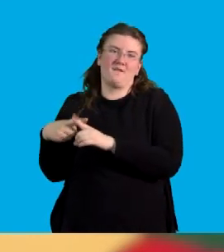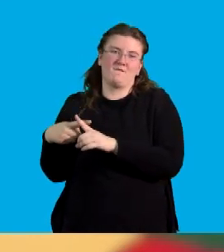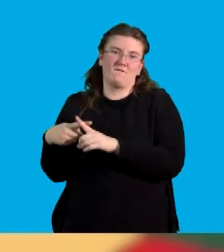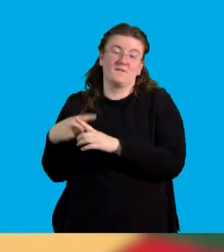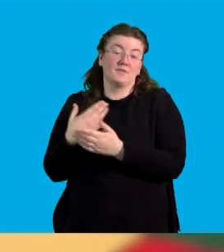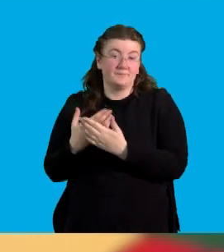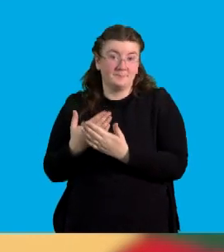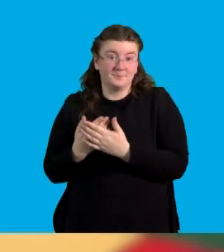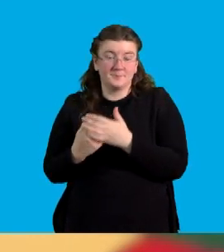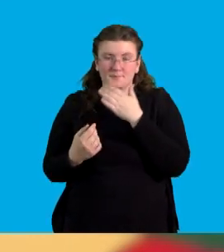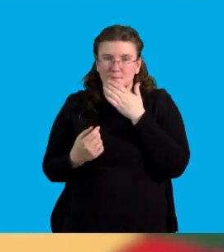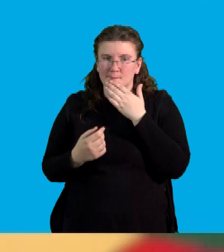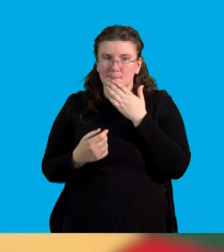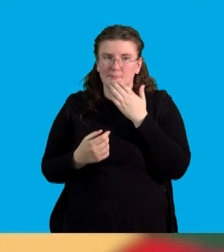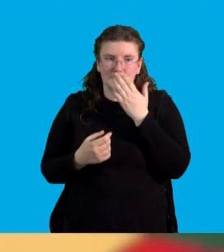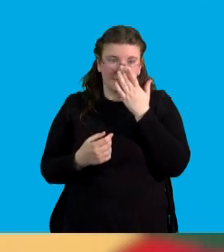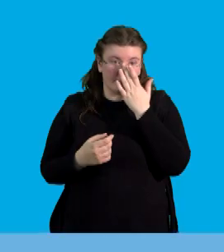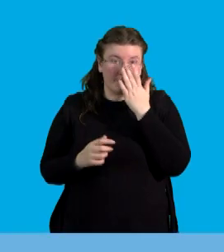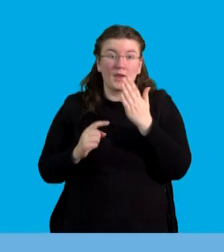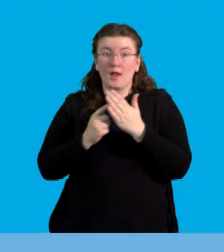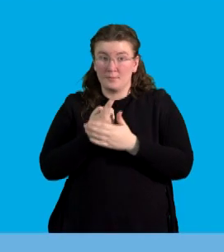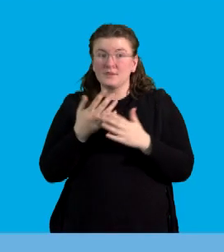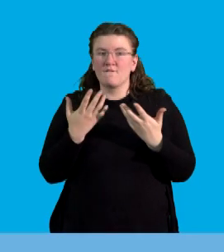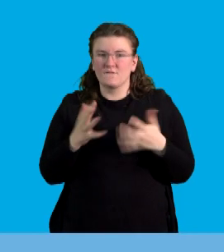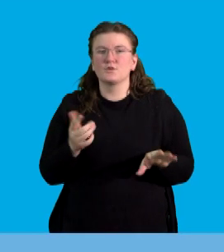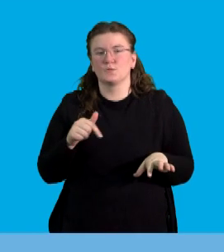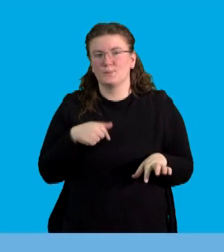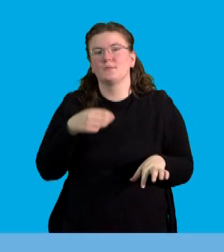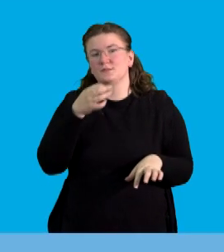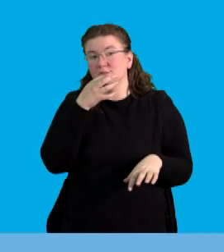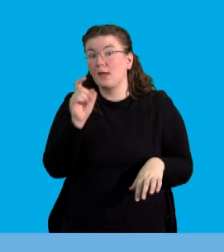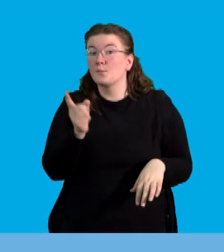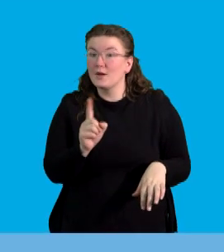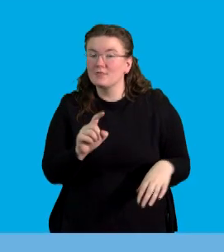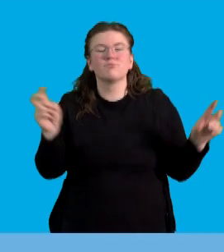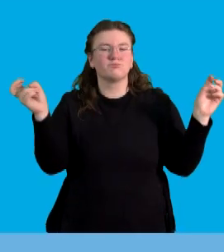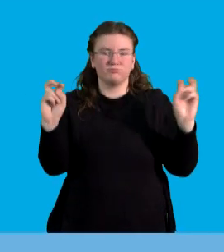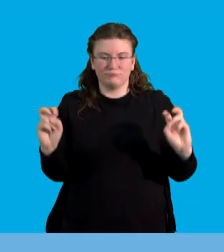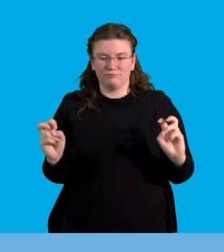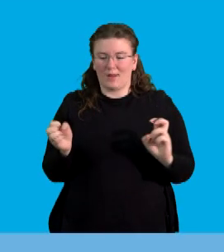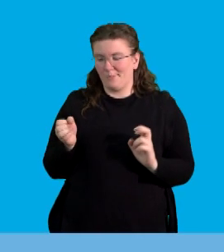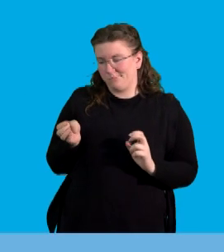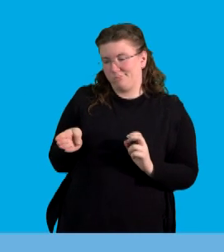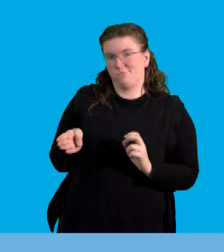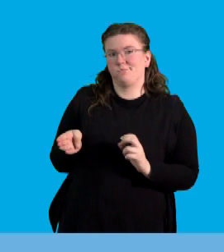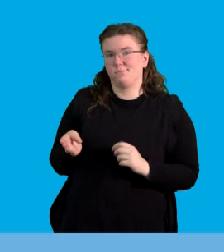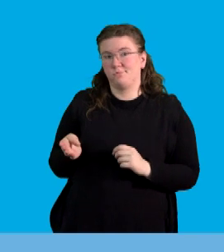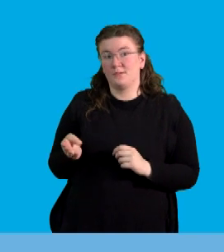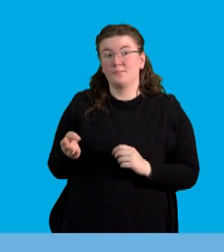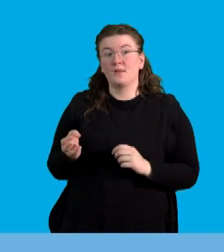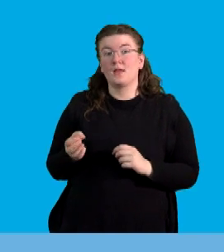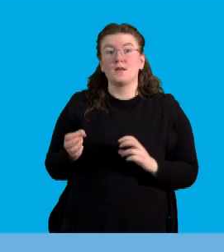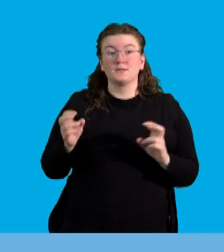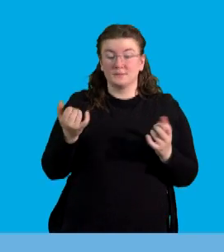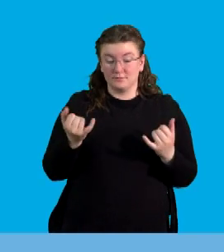the positive terminal. And when that happens, we are saying that that generates electric current. So as those